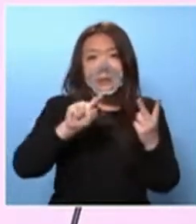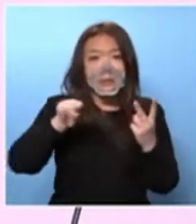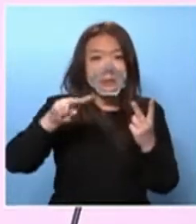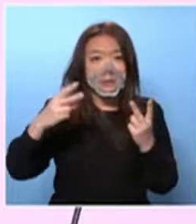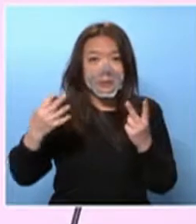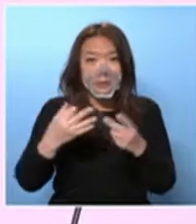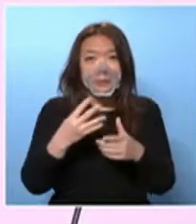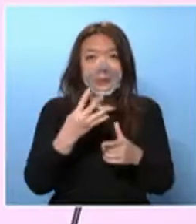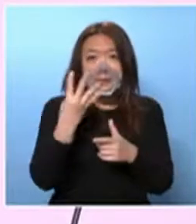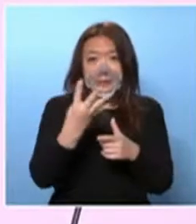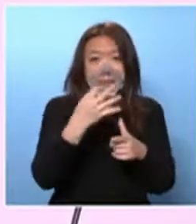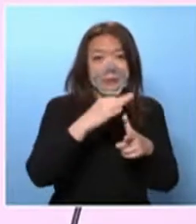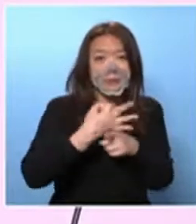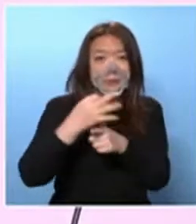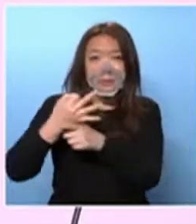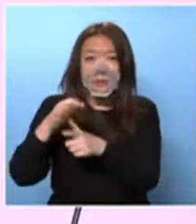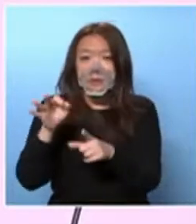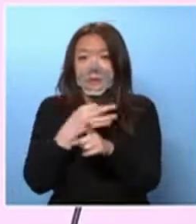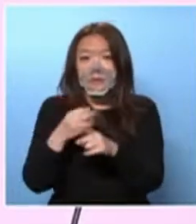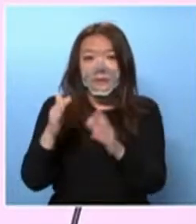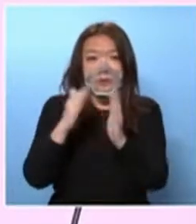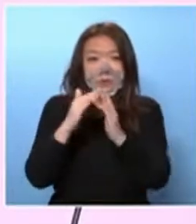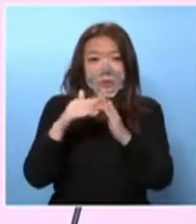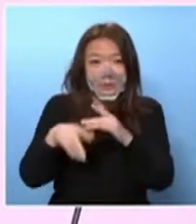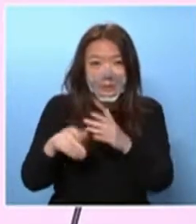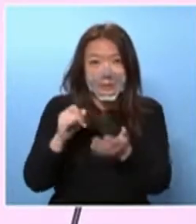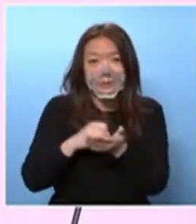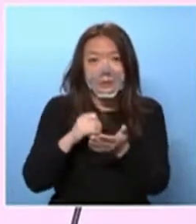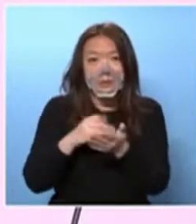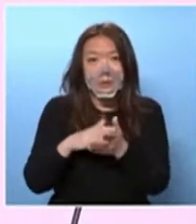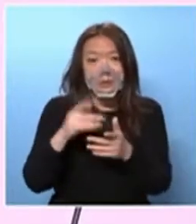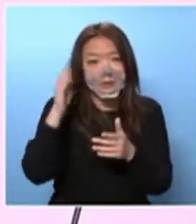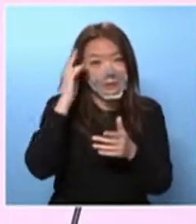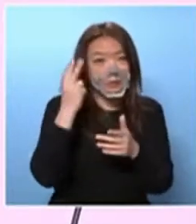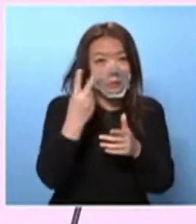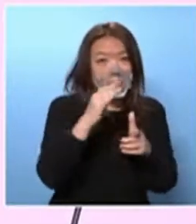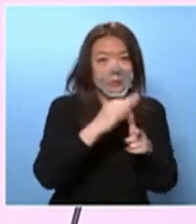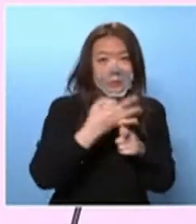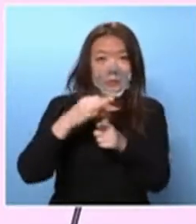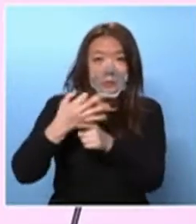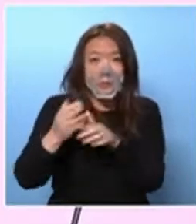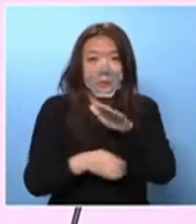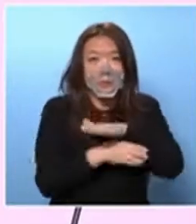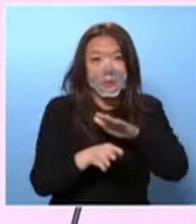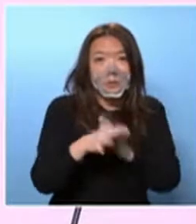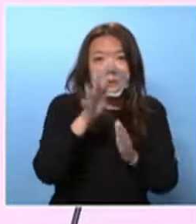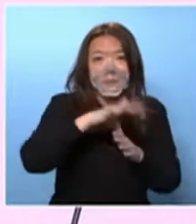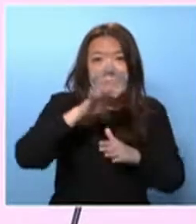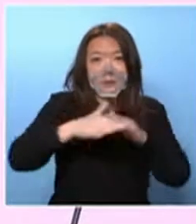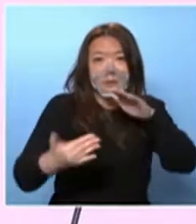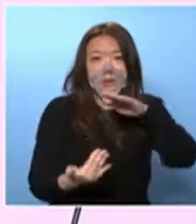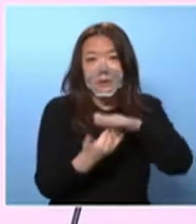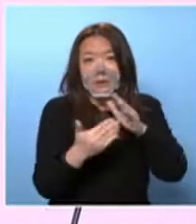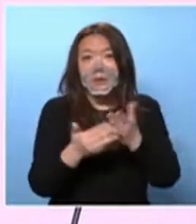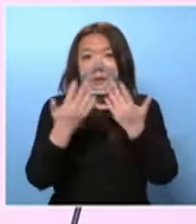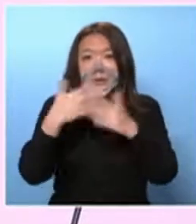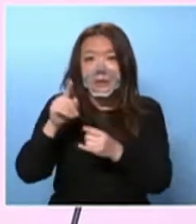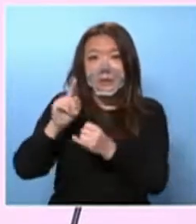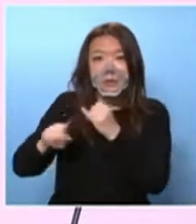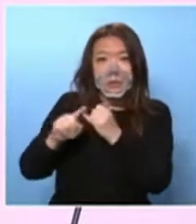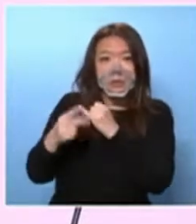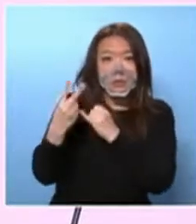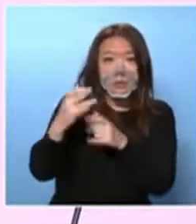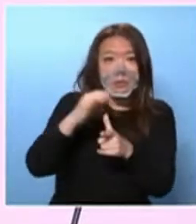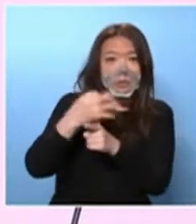billion. B. Providing rates concession for non-domestic properties for 4 quarters of 2022-23, subject to a ceiling